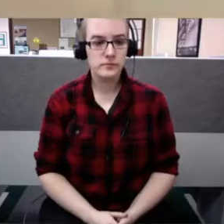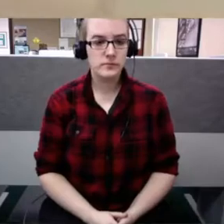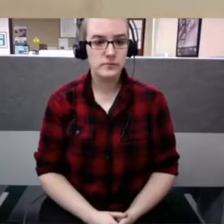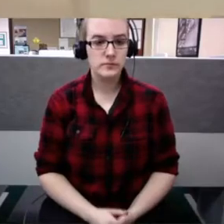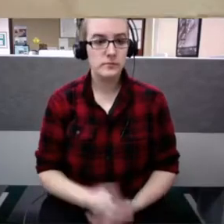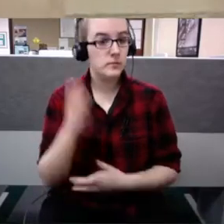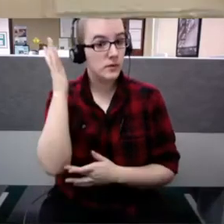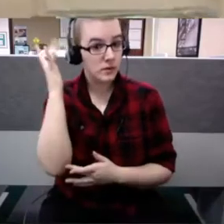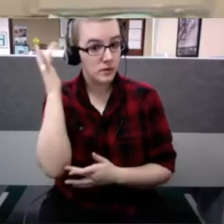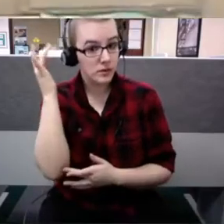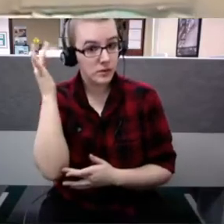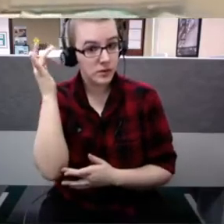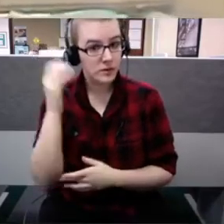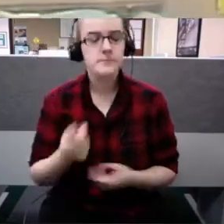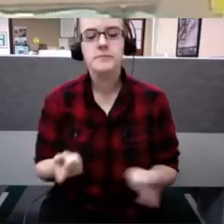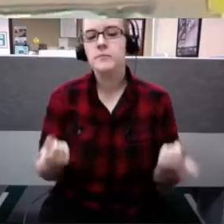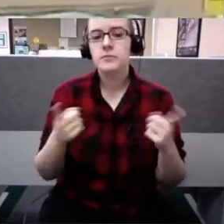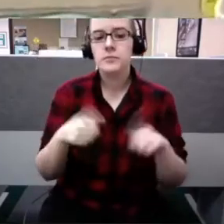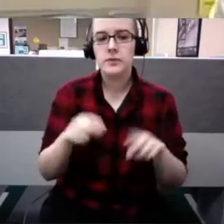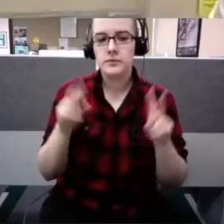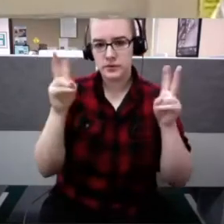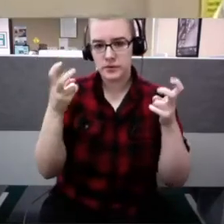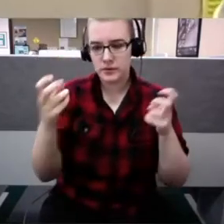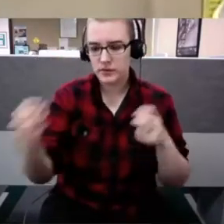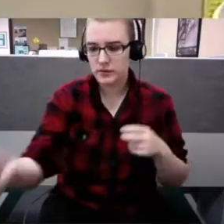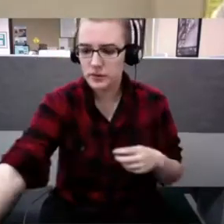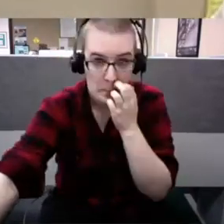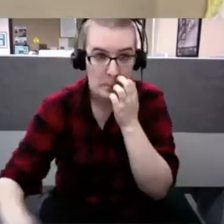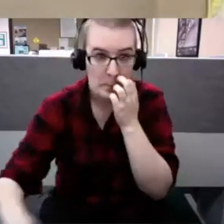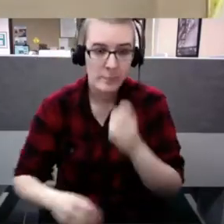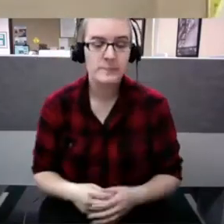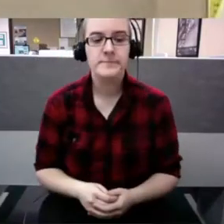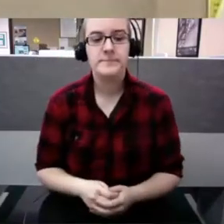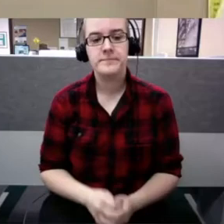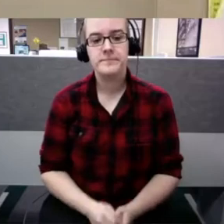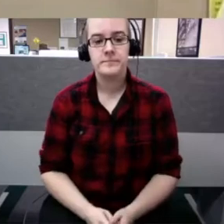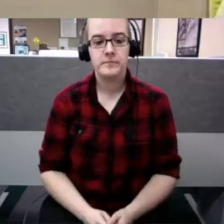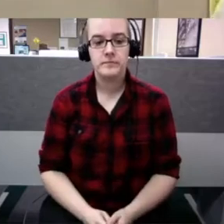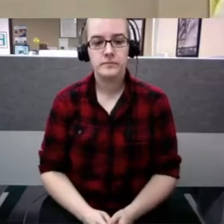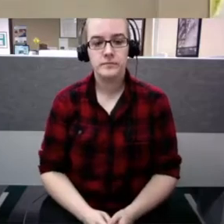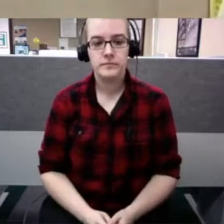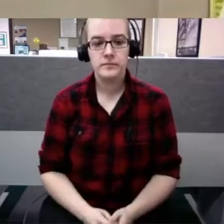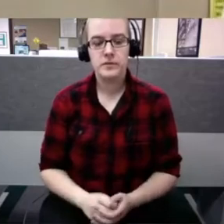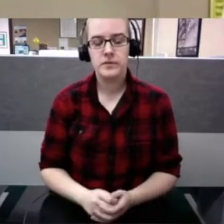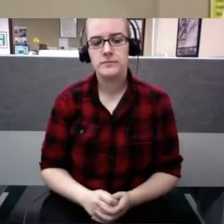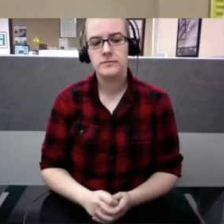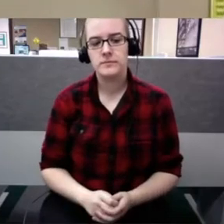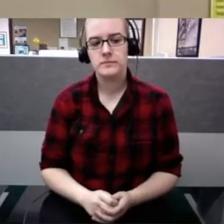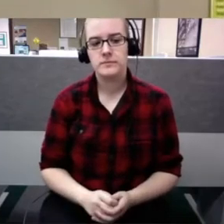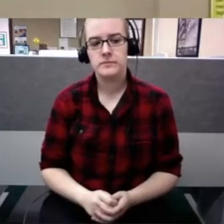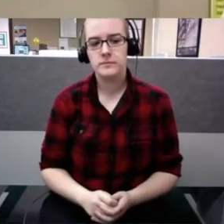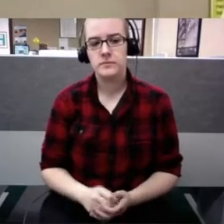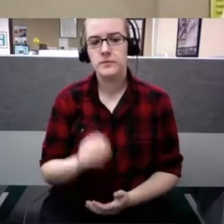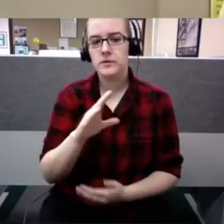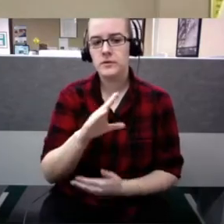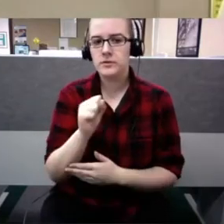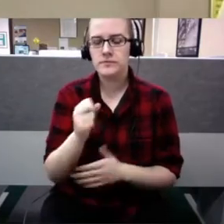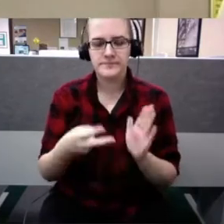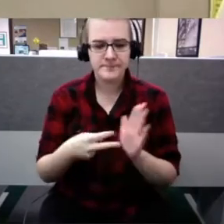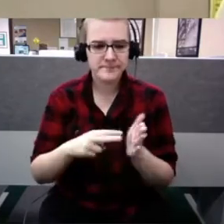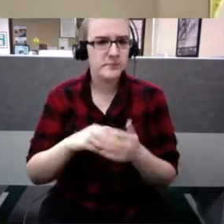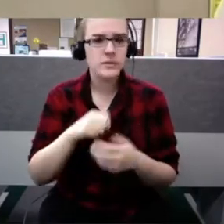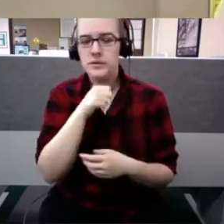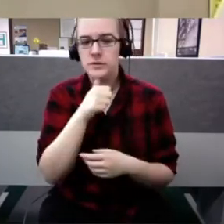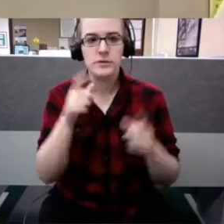because you're going to receive what's called conscious sedation during this exam. Conscious sedation is not putting you to sleep.